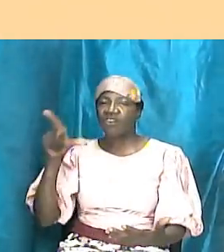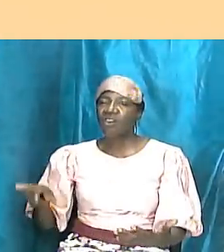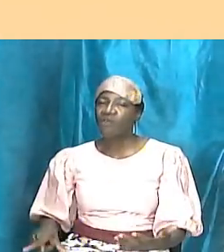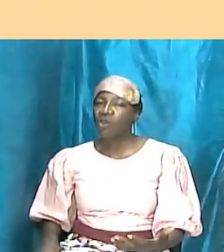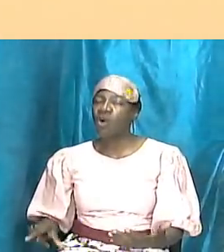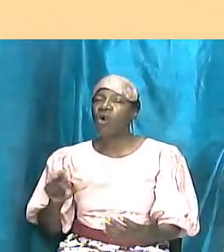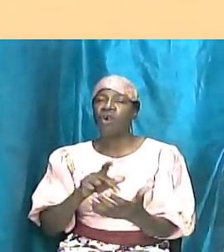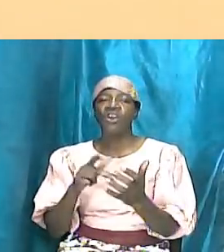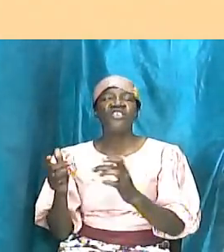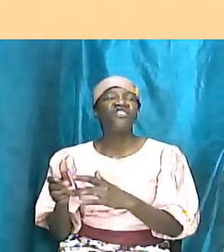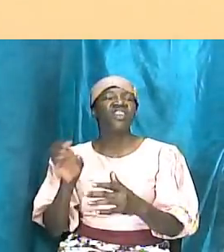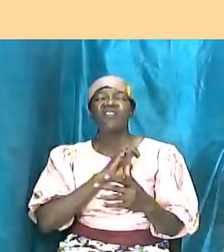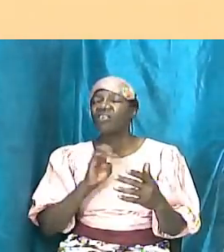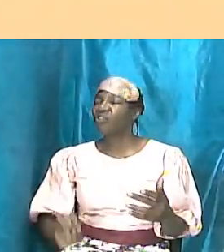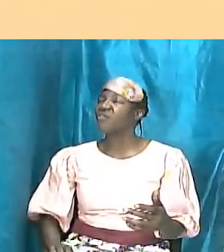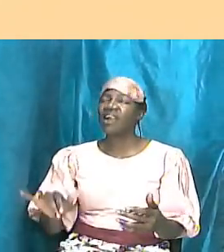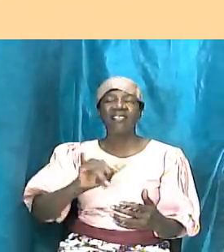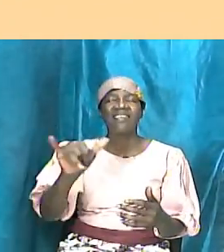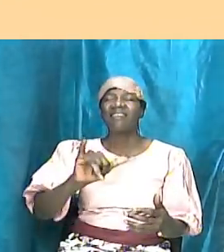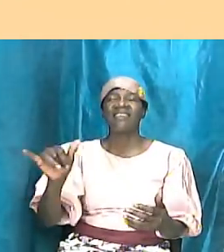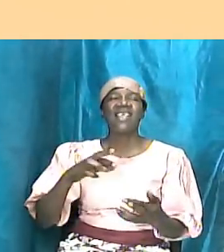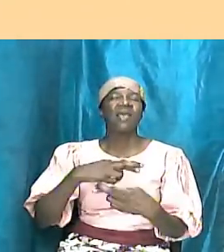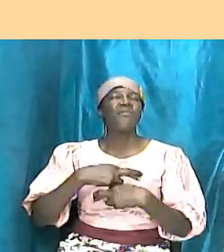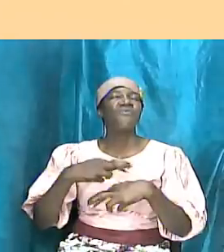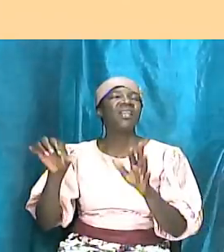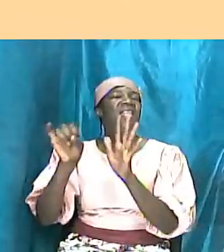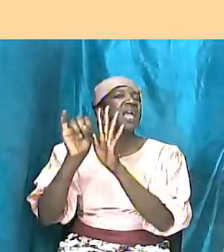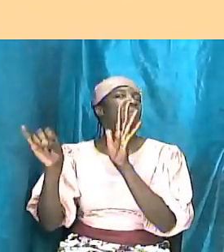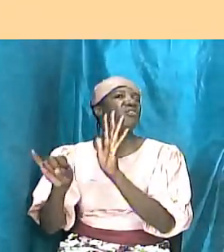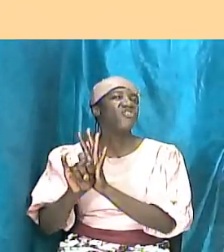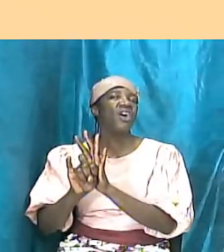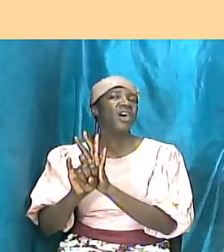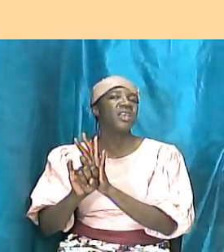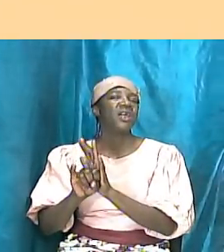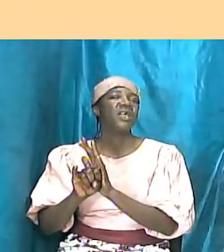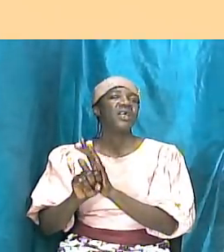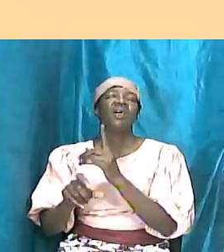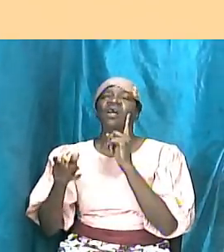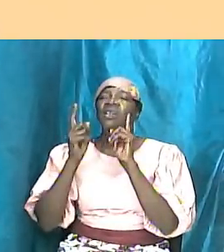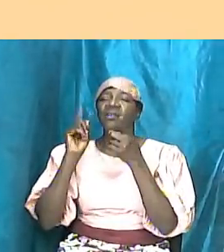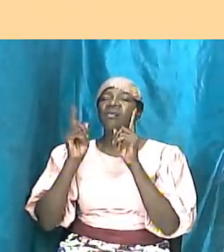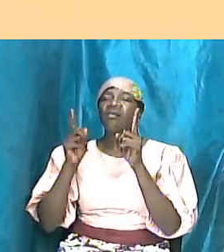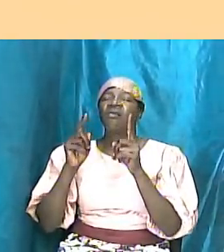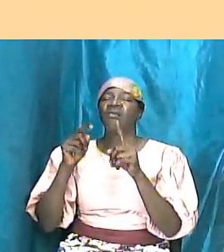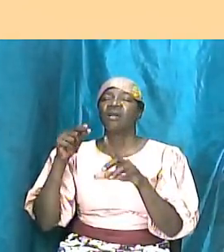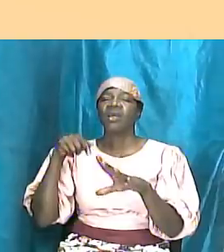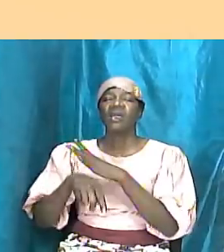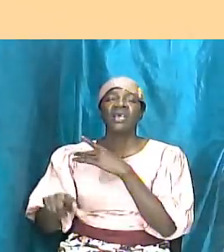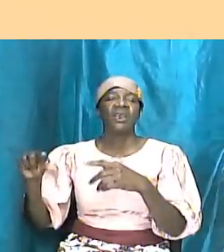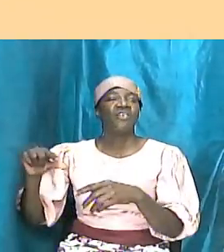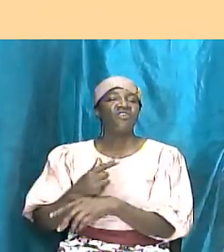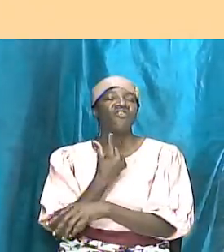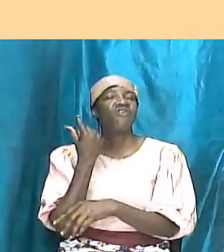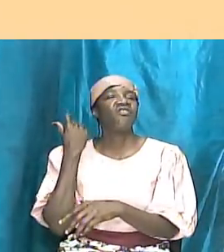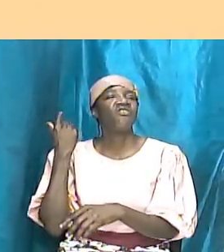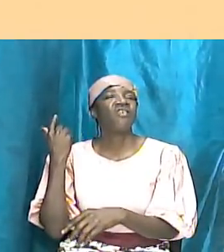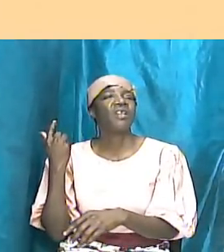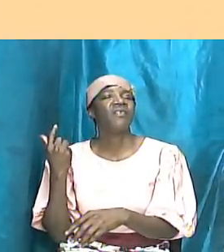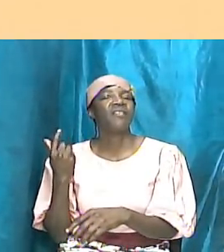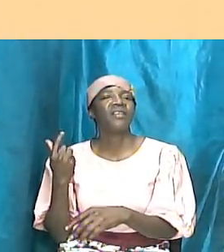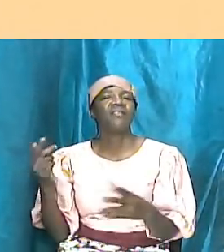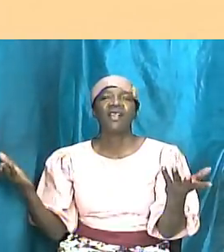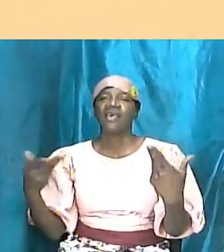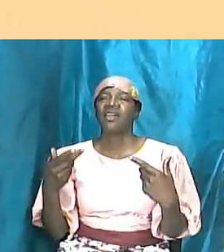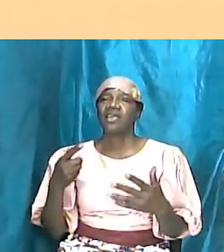Savior Jesus Christ. The same redemption. And it was mentioned in Genesis. And here